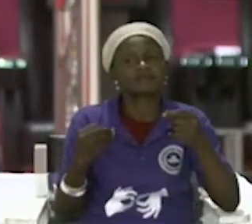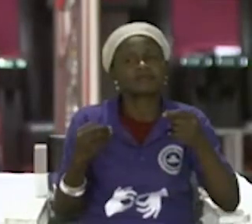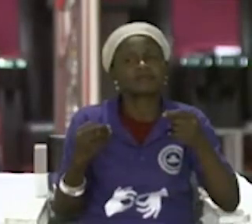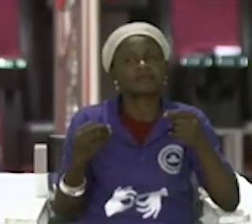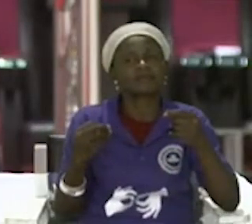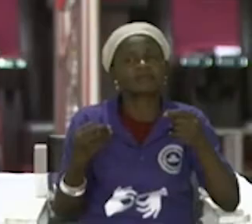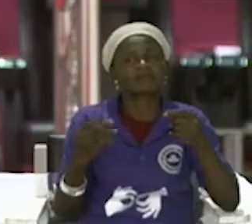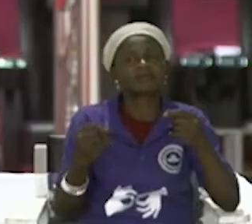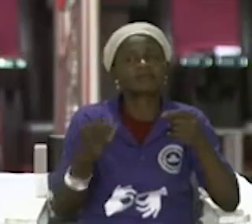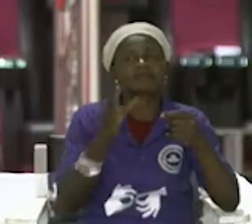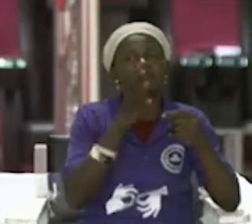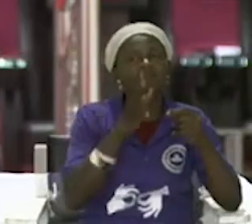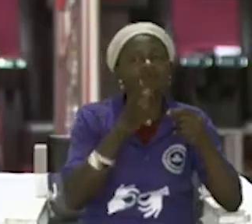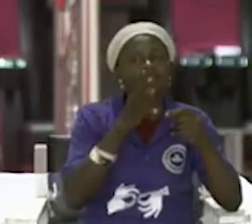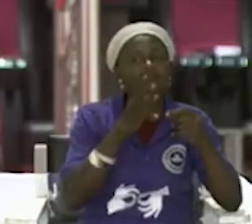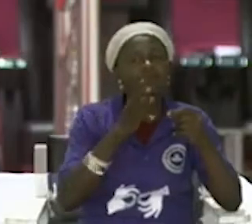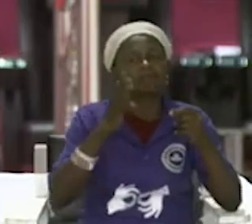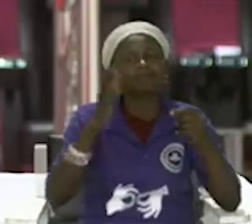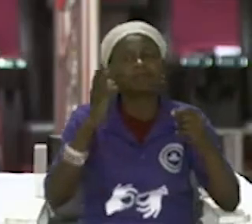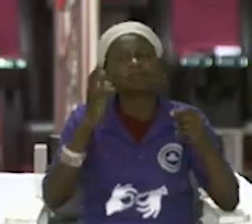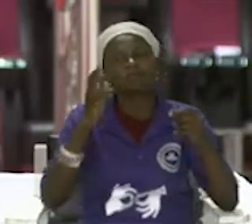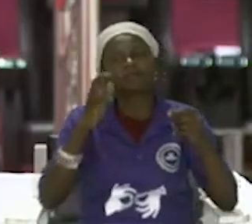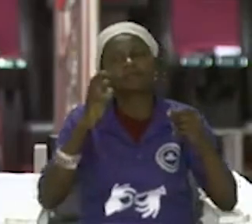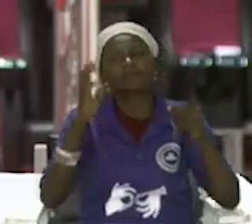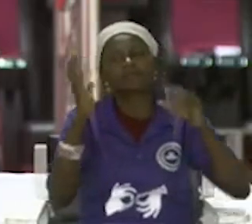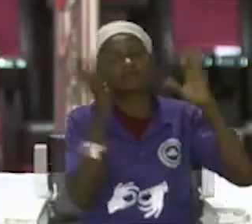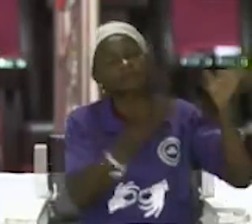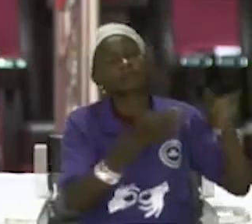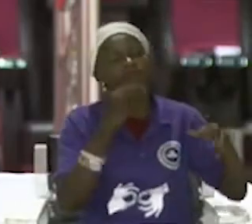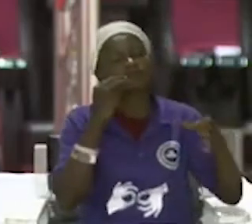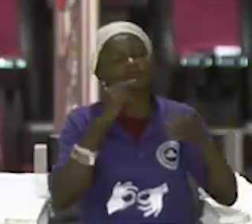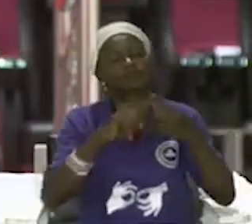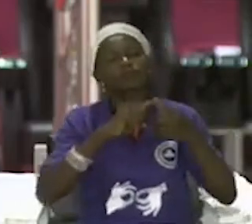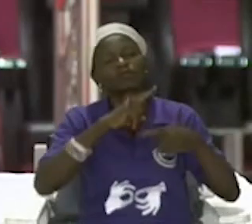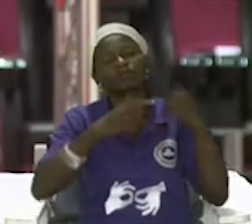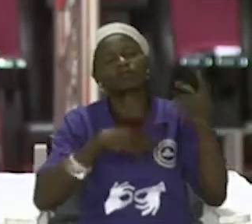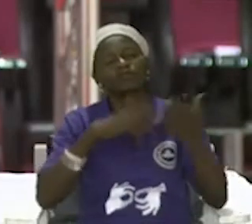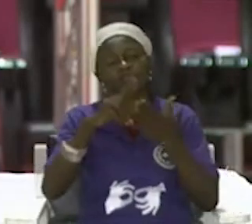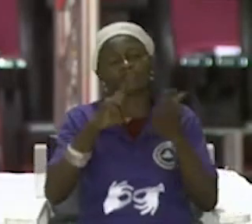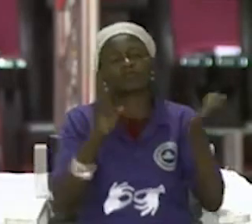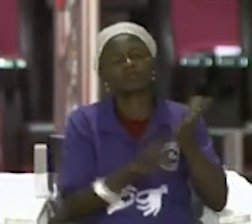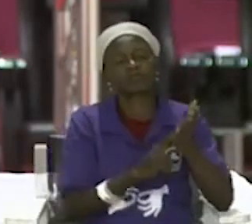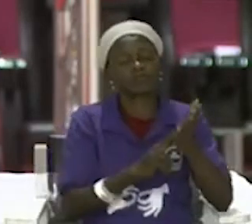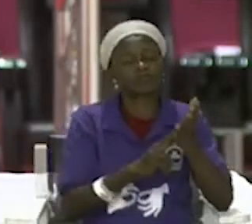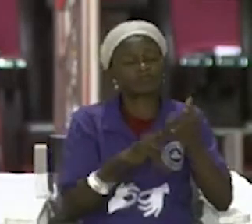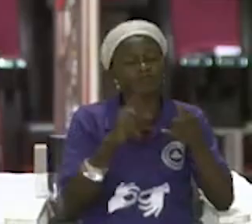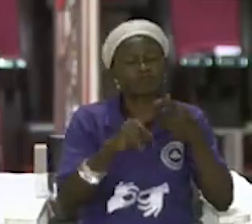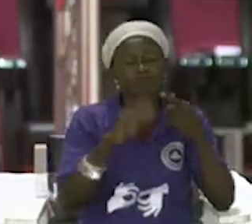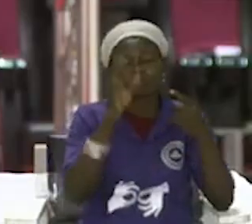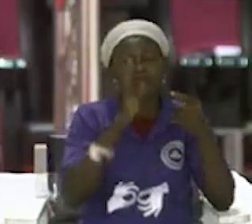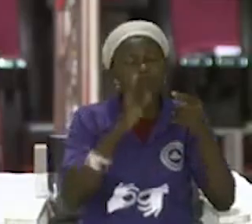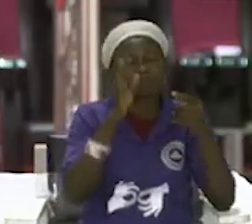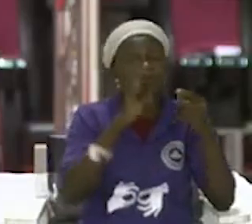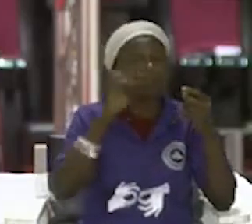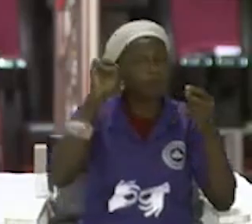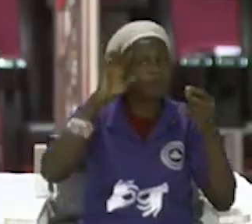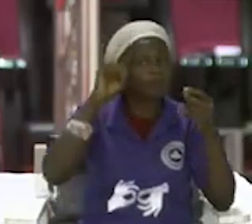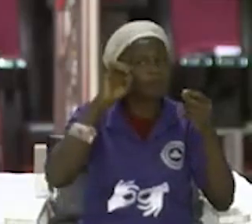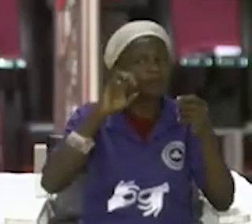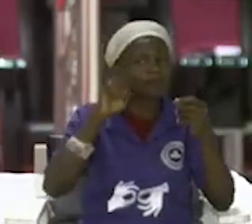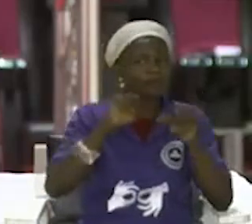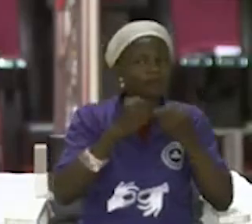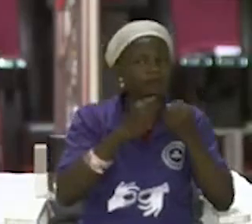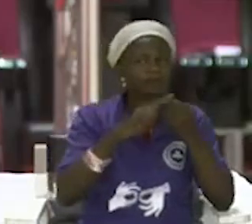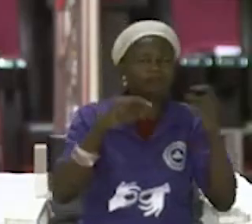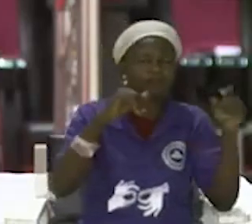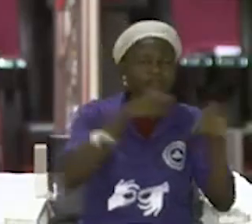the mother left home to go and tell the members of the occultic society to send something